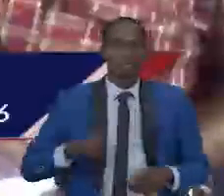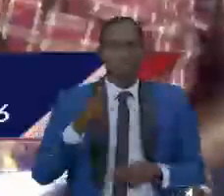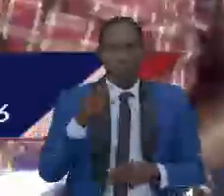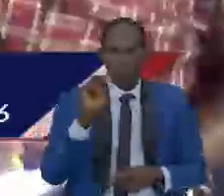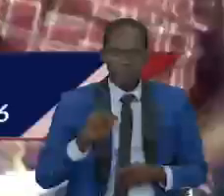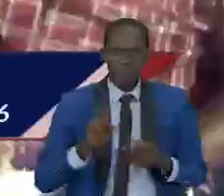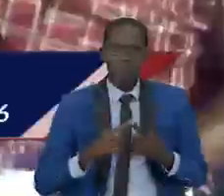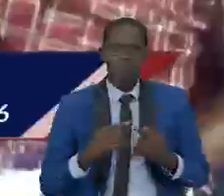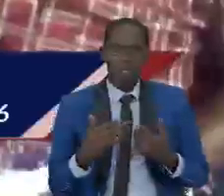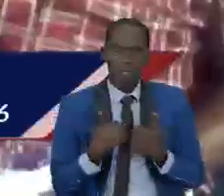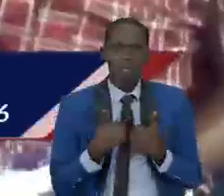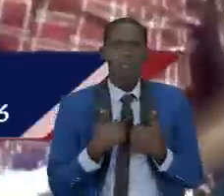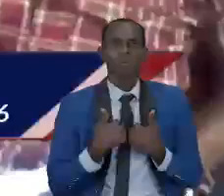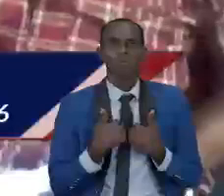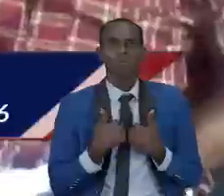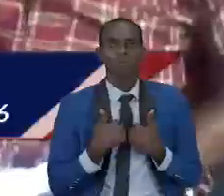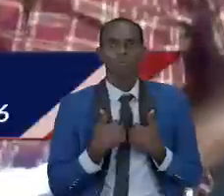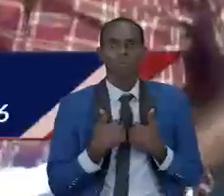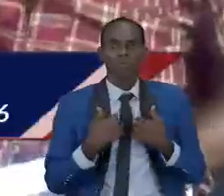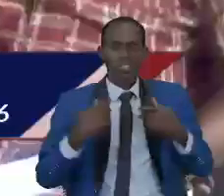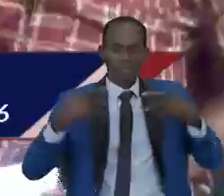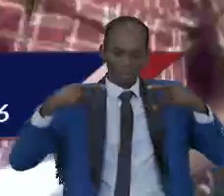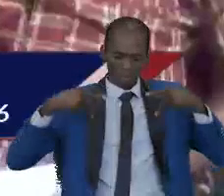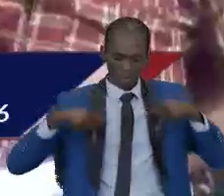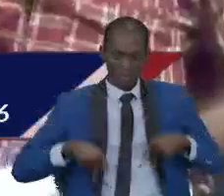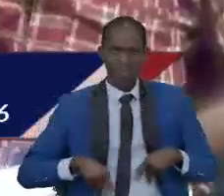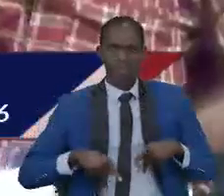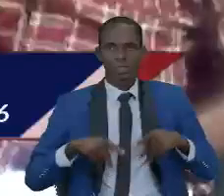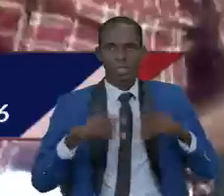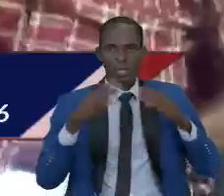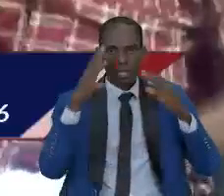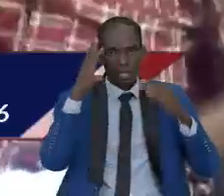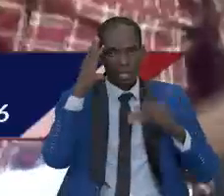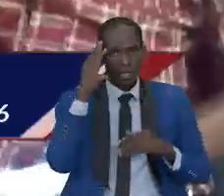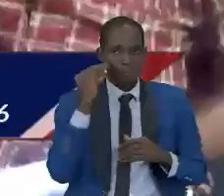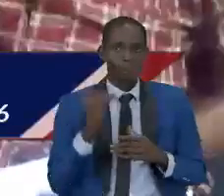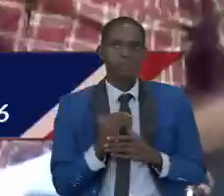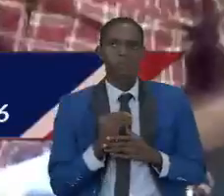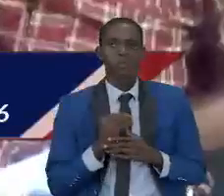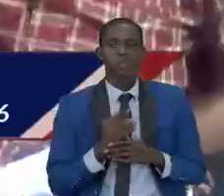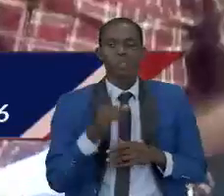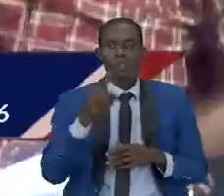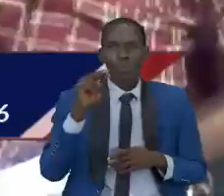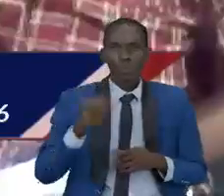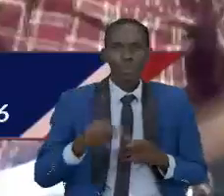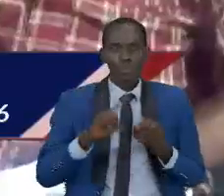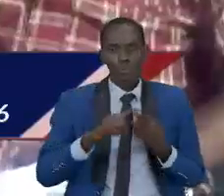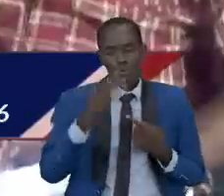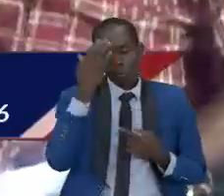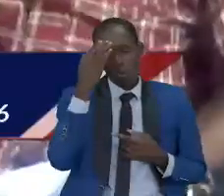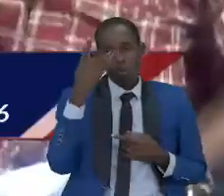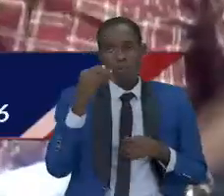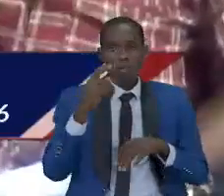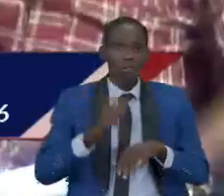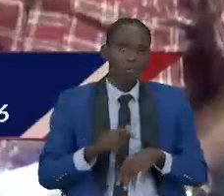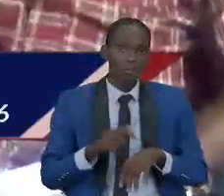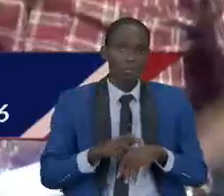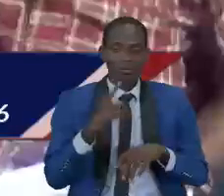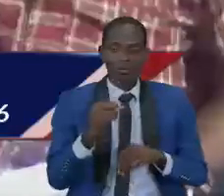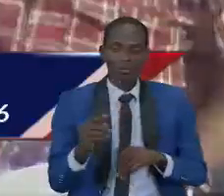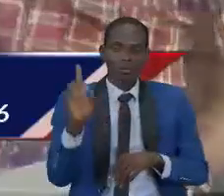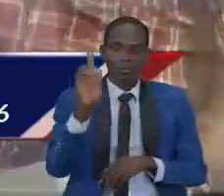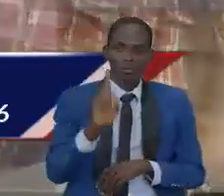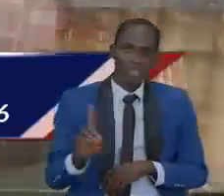have personal experience and you need to know the time the